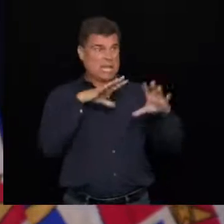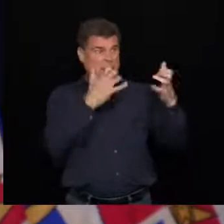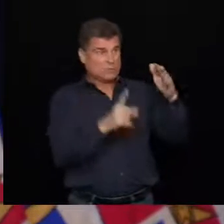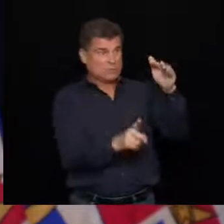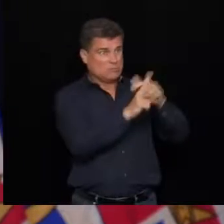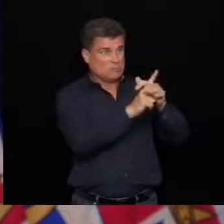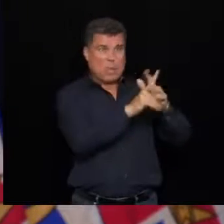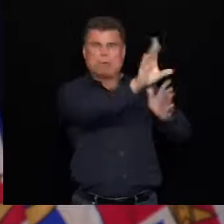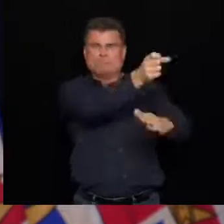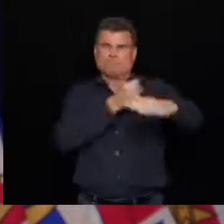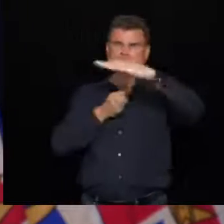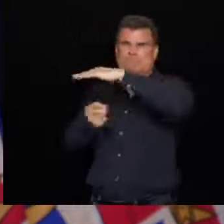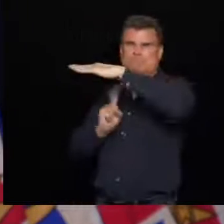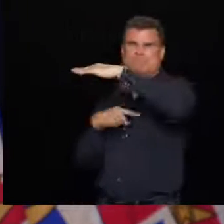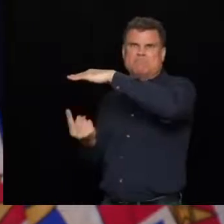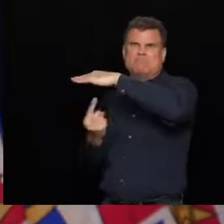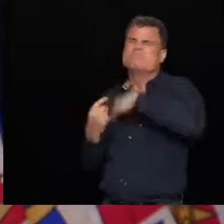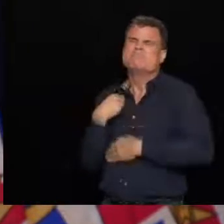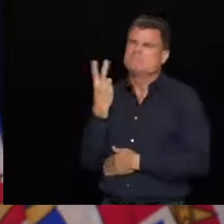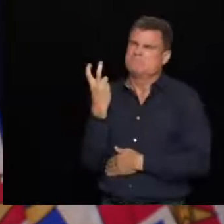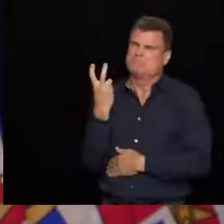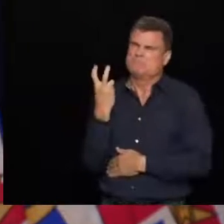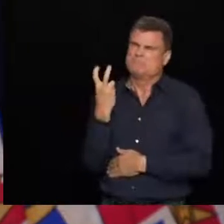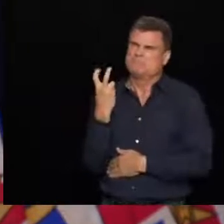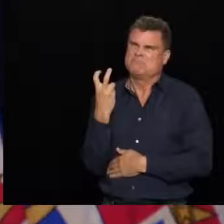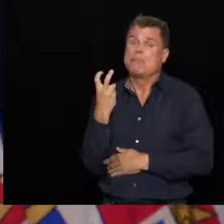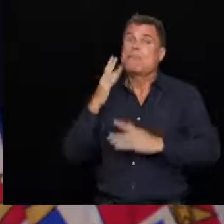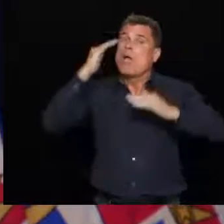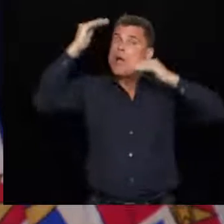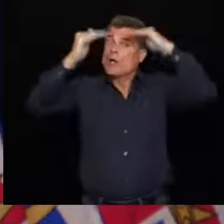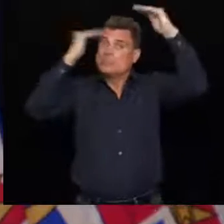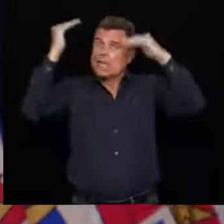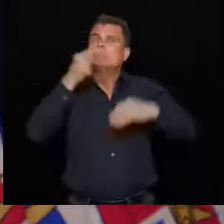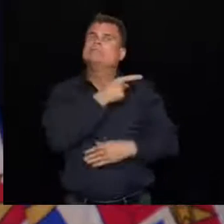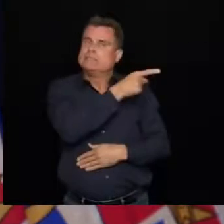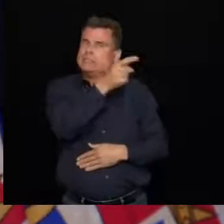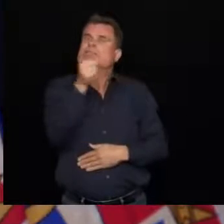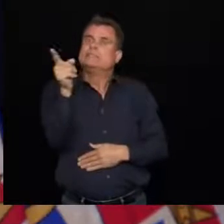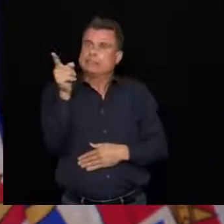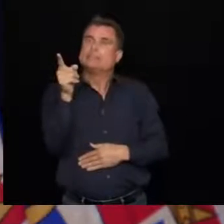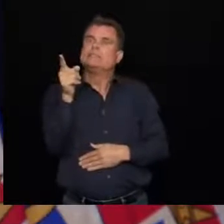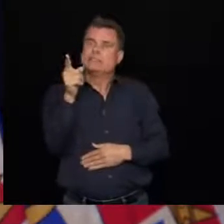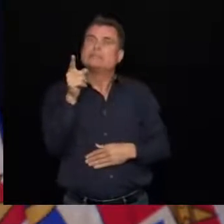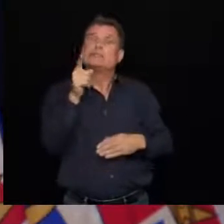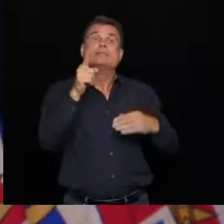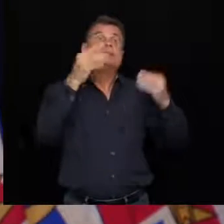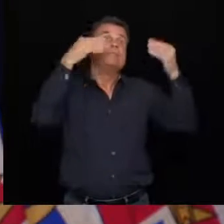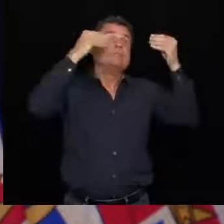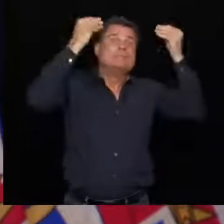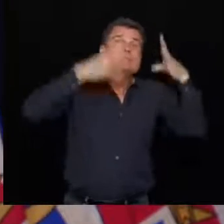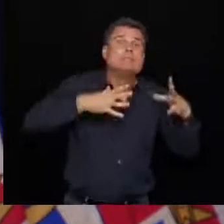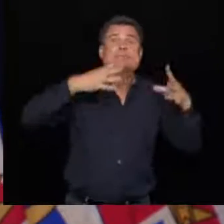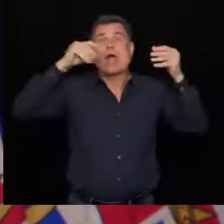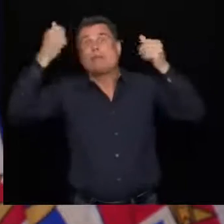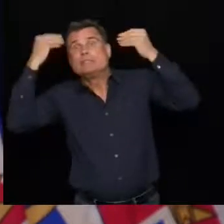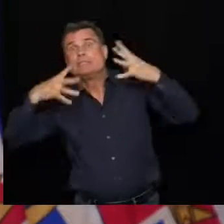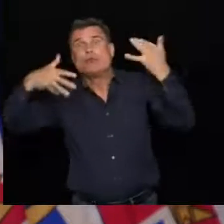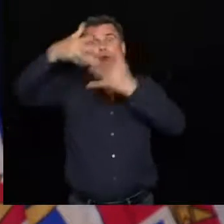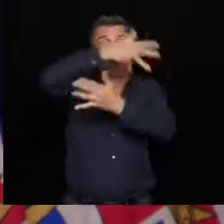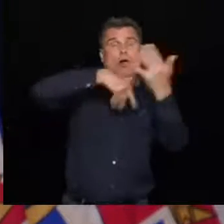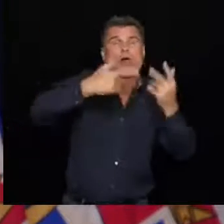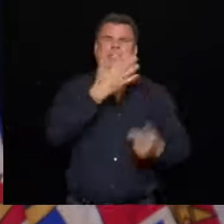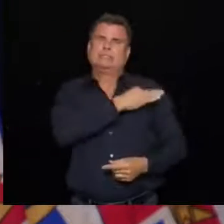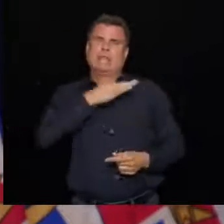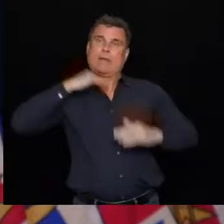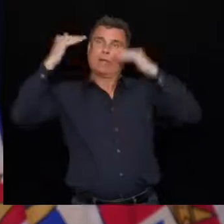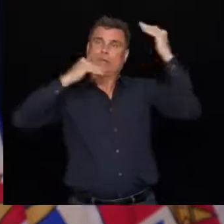school have had contact with each other in a room together, having lunch, things like that. And sometimes that we've seen that in other countries